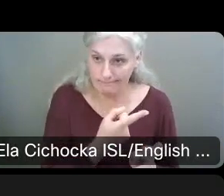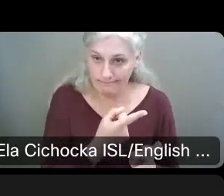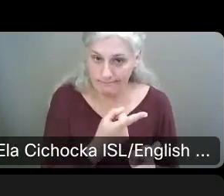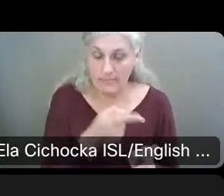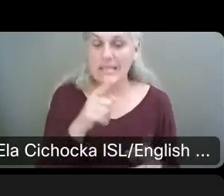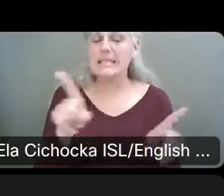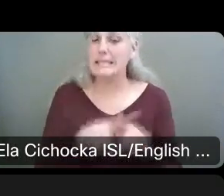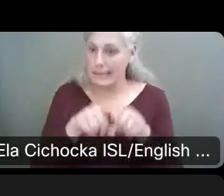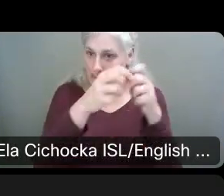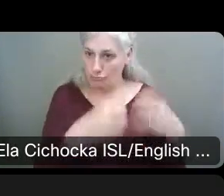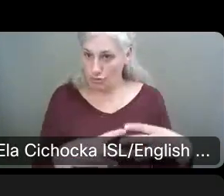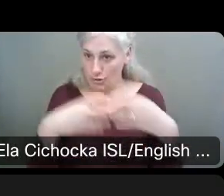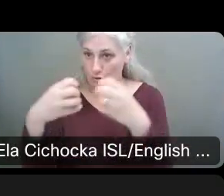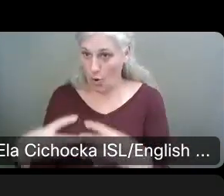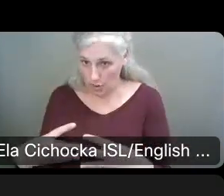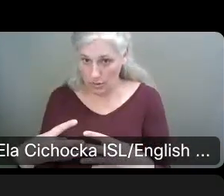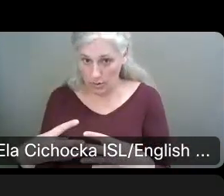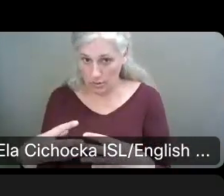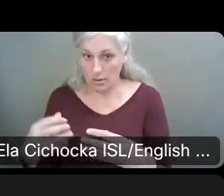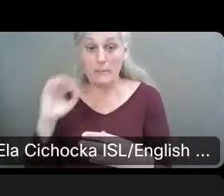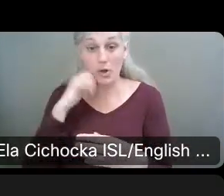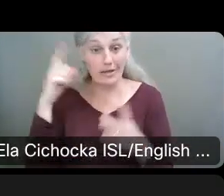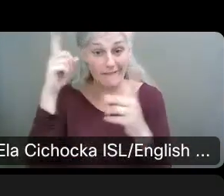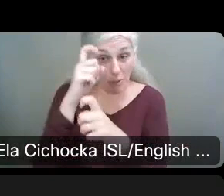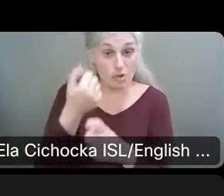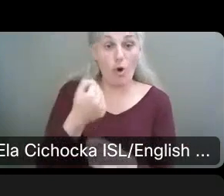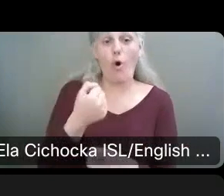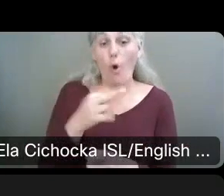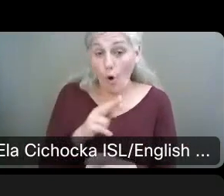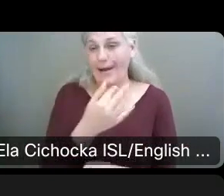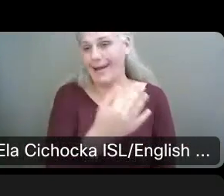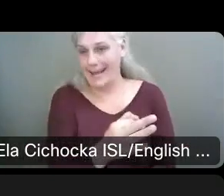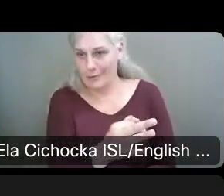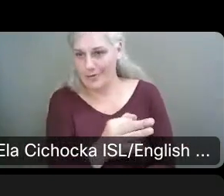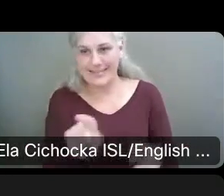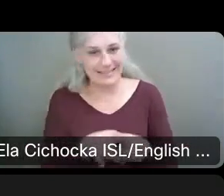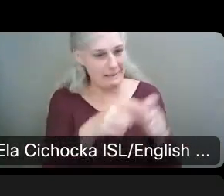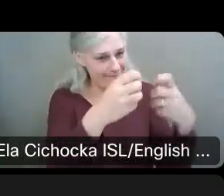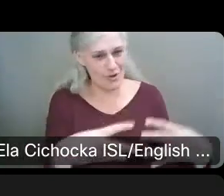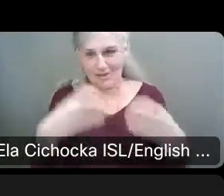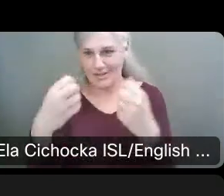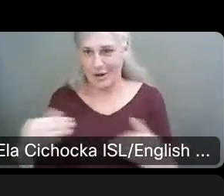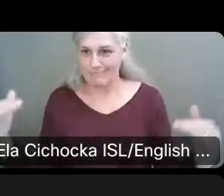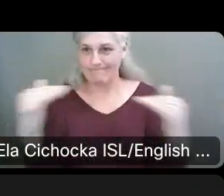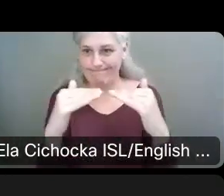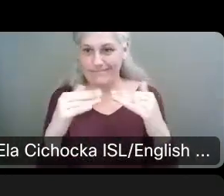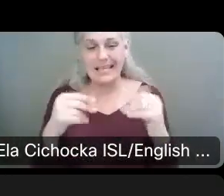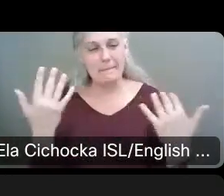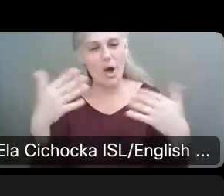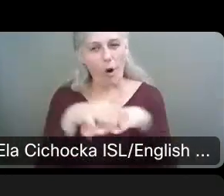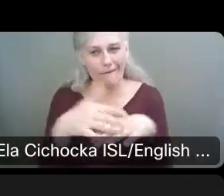same result can be, as I say, result of a complication or an error, and there can be quite a bit of overlap